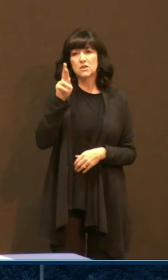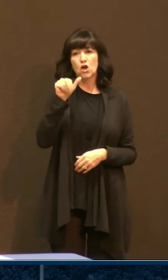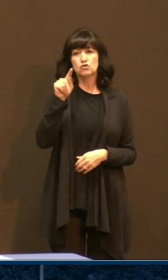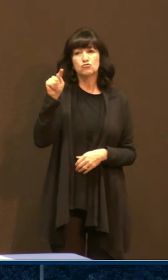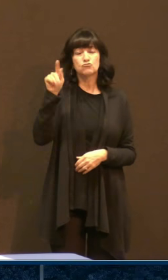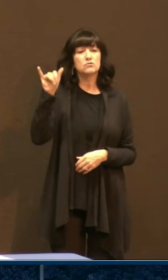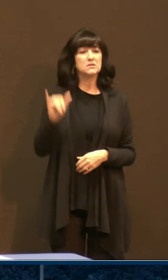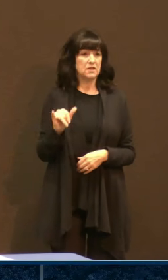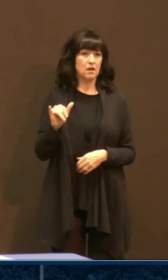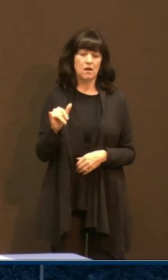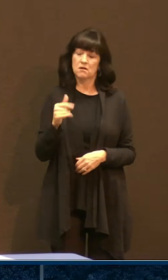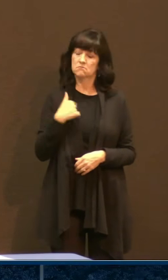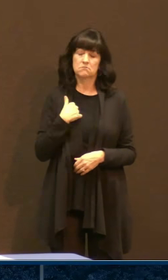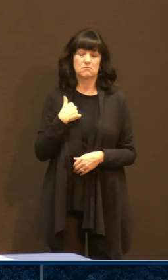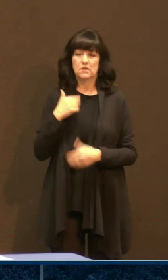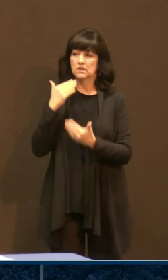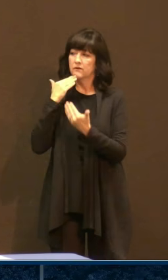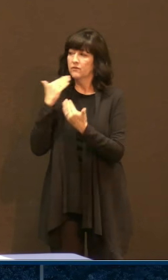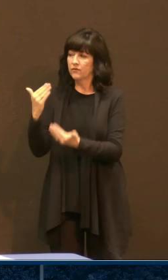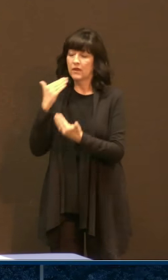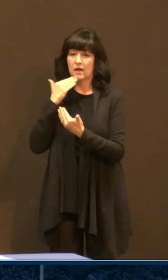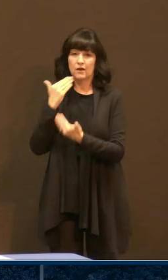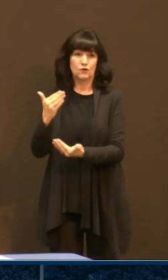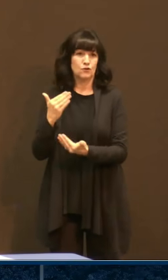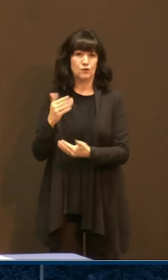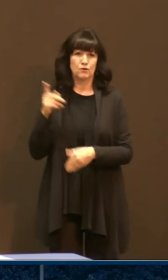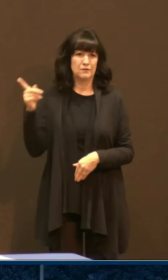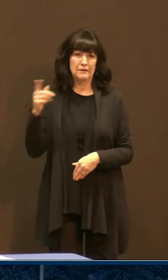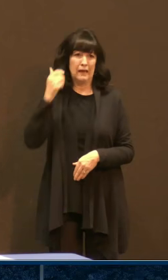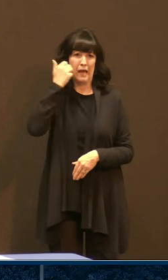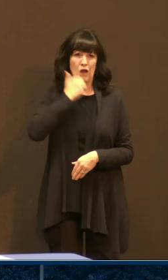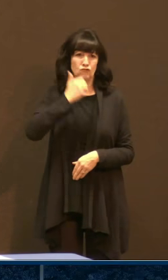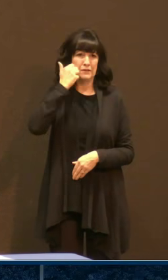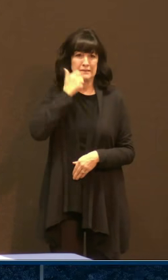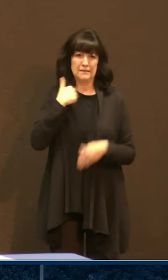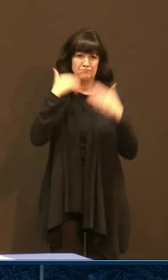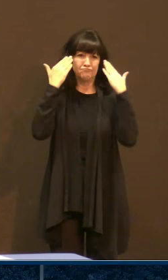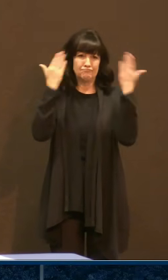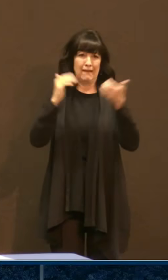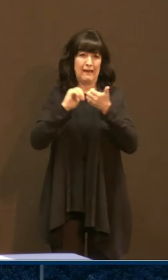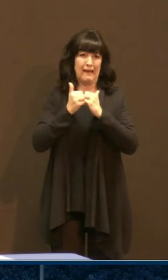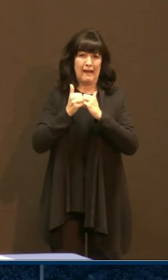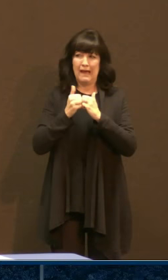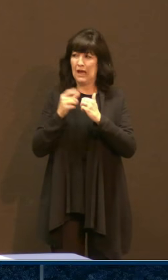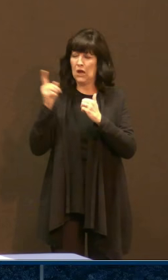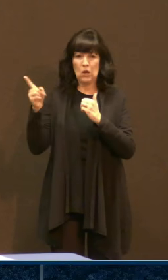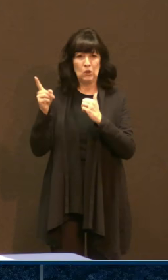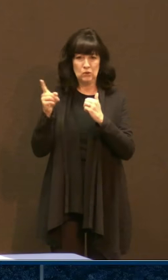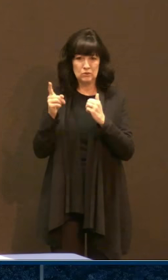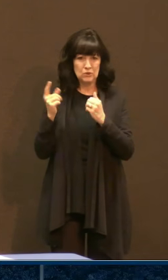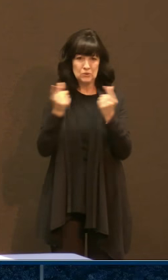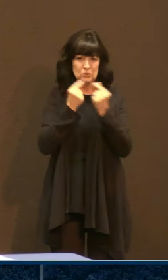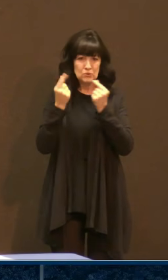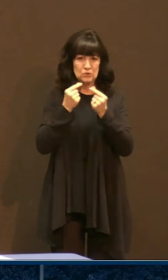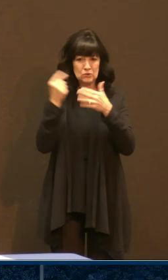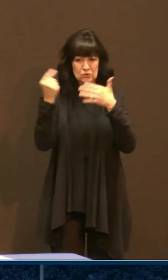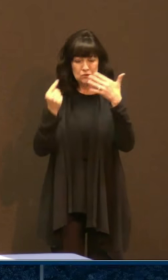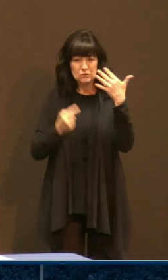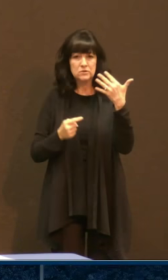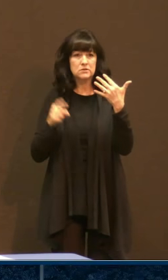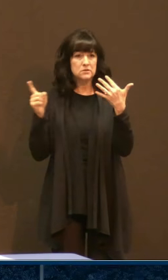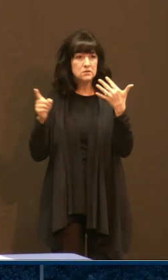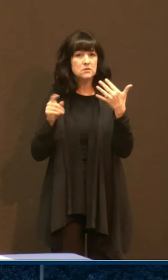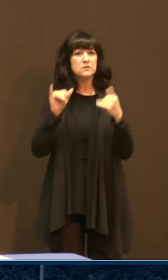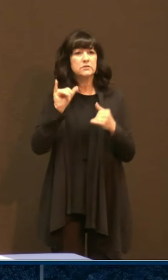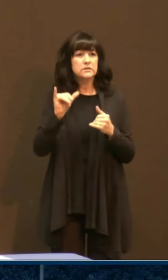Rattay enough. I don't know how she does everything that she does on a day-to-day basis in terms of fighting the fire of